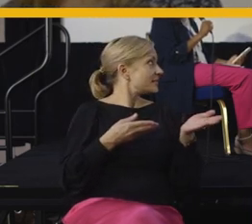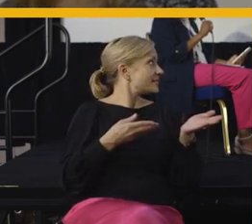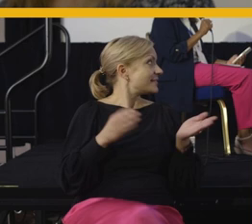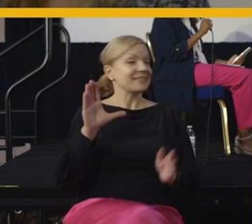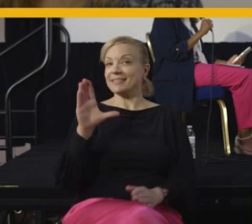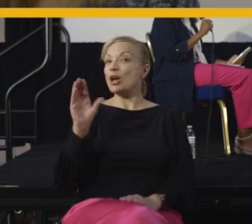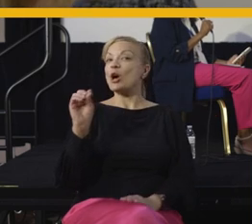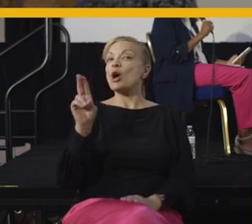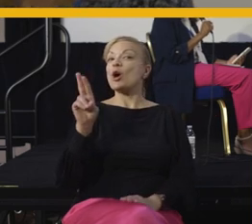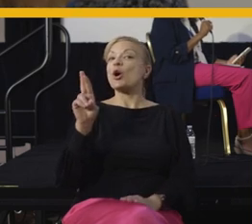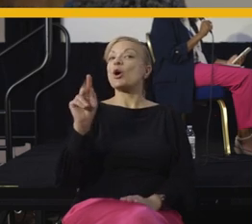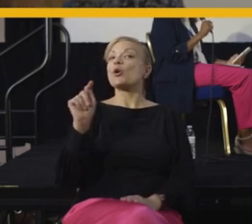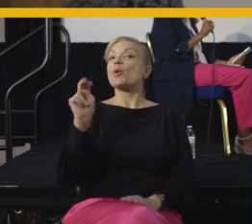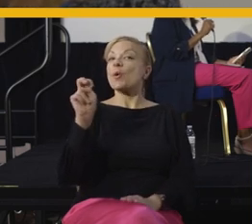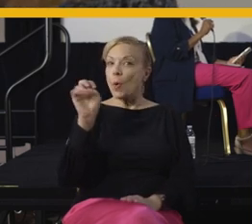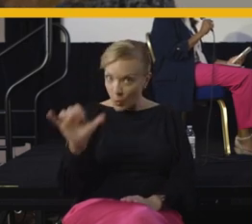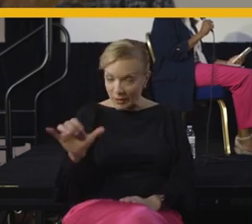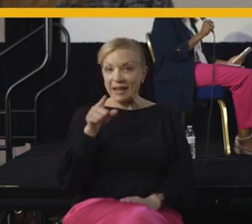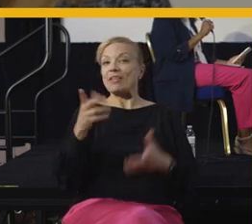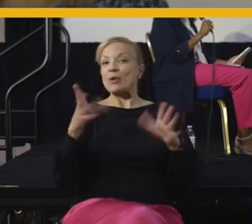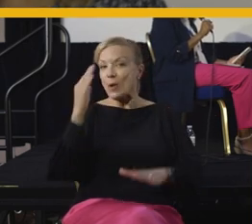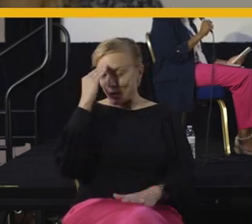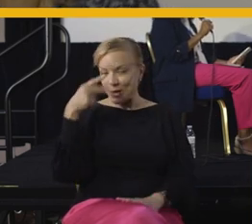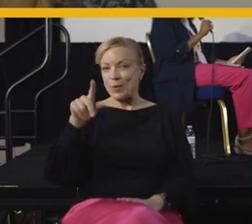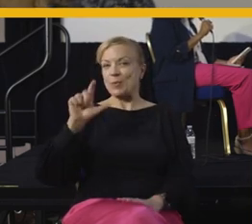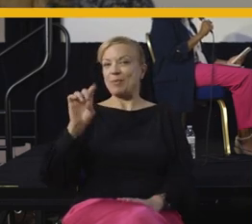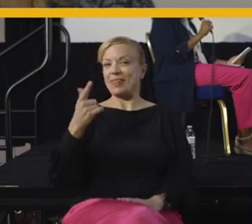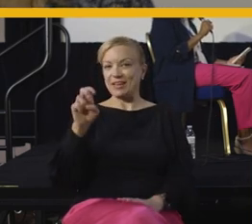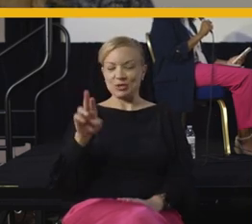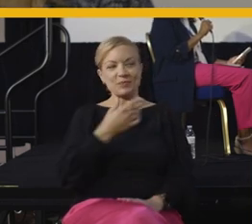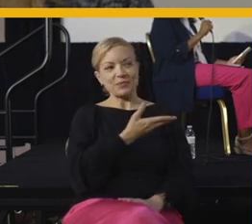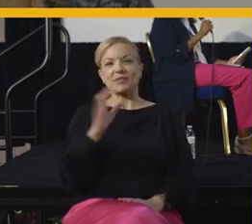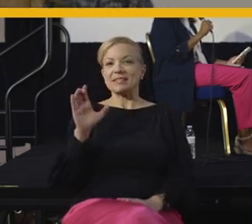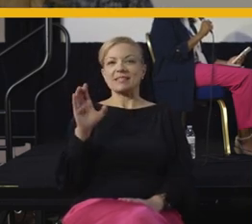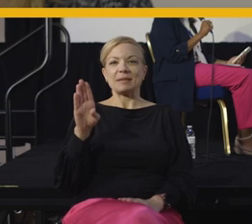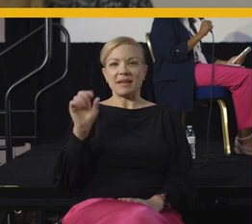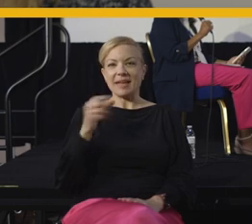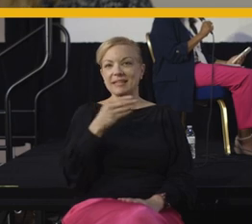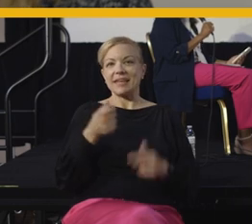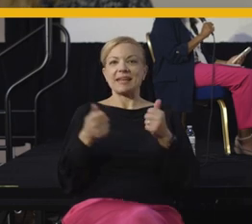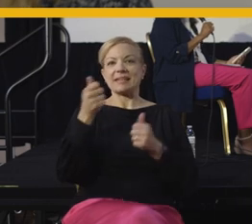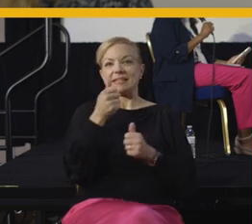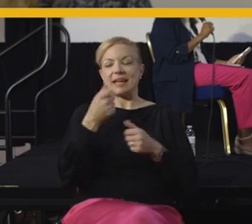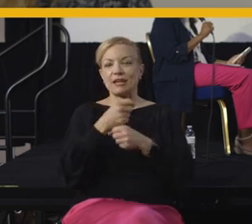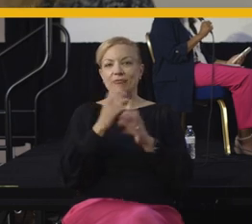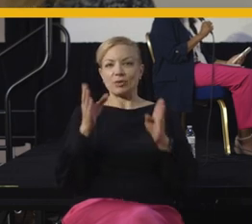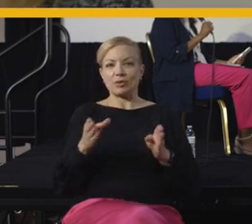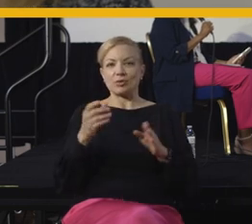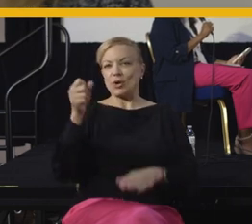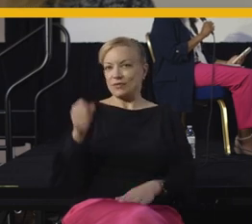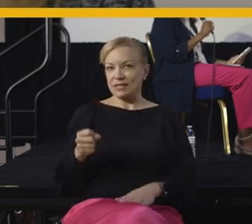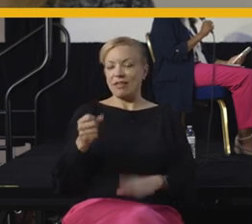Courtney, the amazing Courtney that you already know. Courtney Pledger, CEO of Arkansas PBS and executive producer of Southern Storytellers,